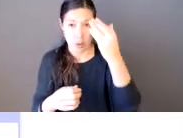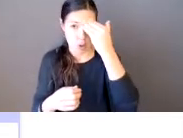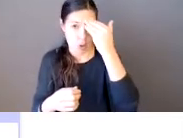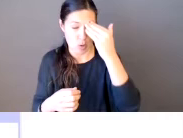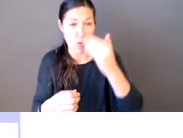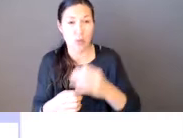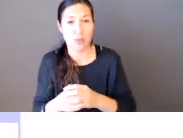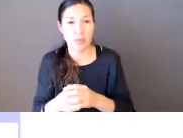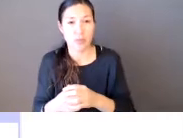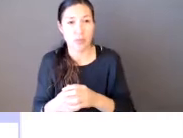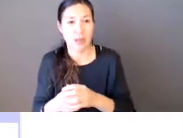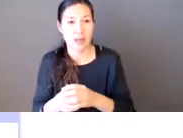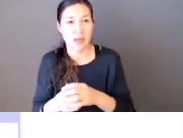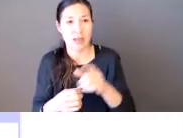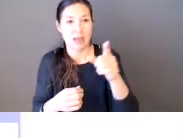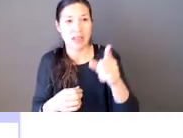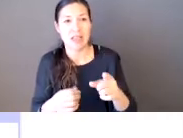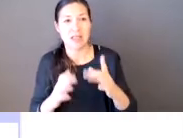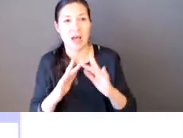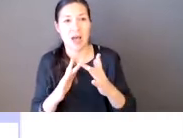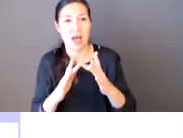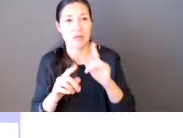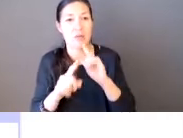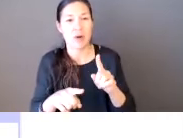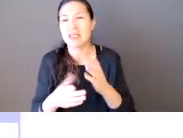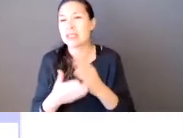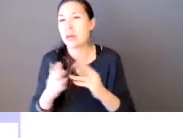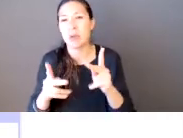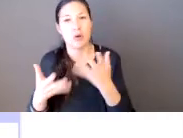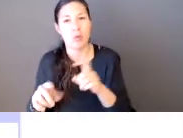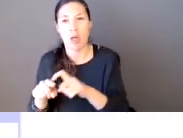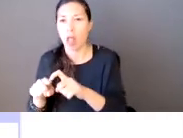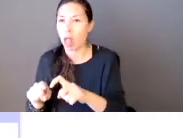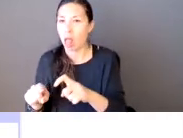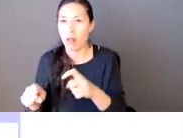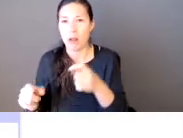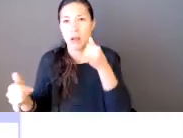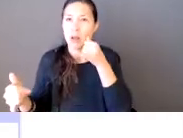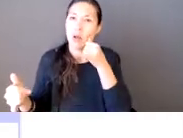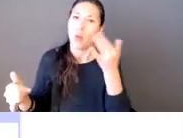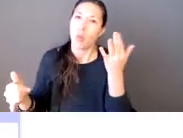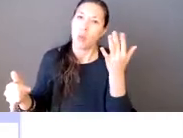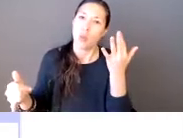for those who don't want to spend a lot of time on the phone. So if a police officer wants to